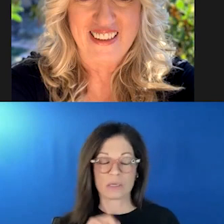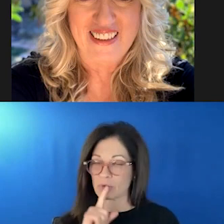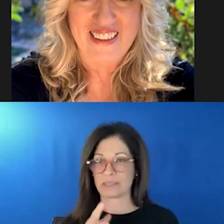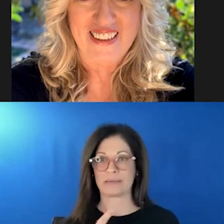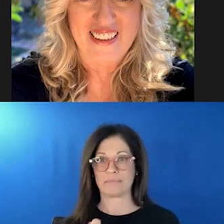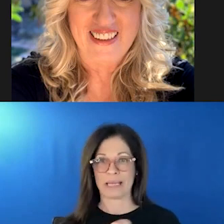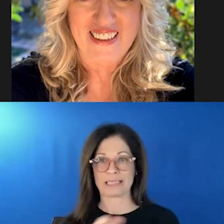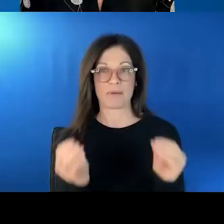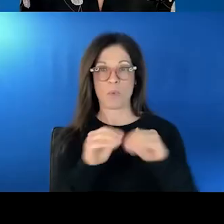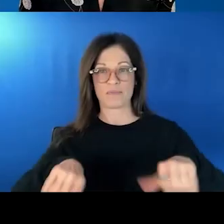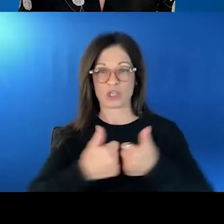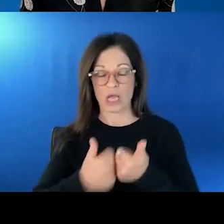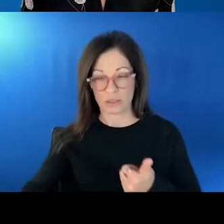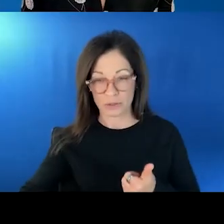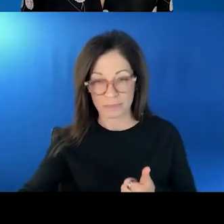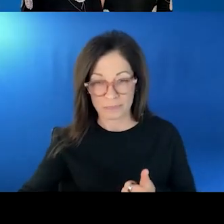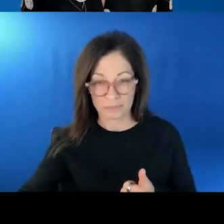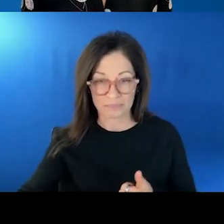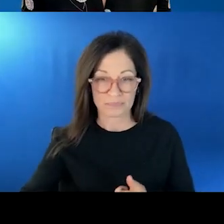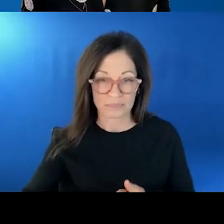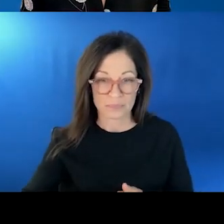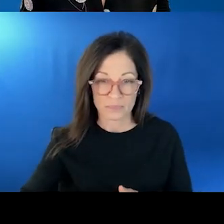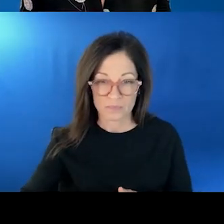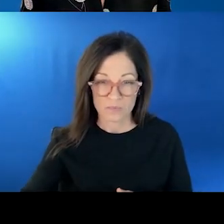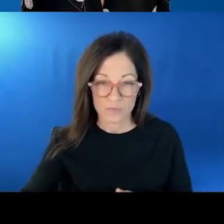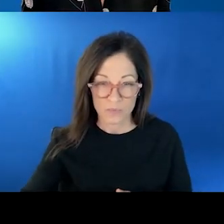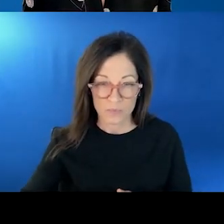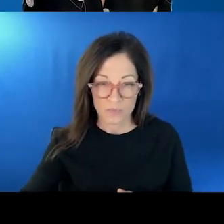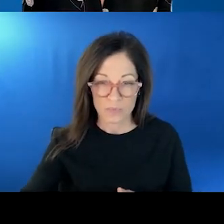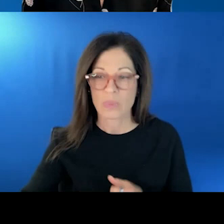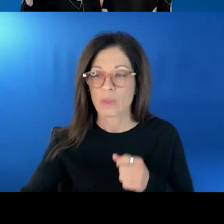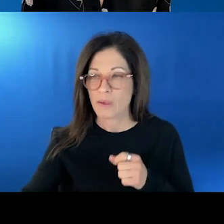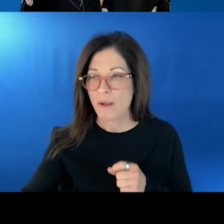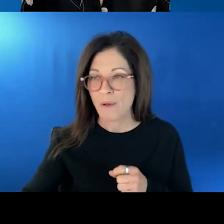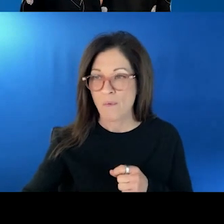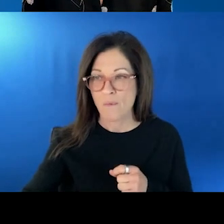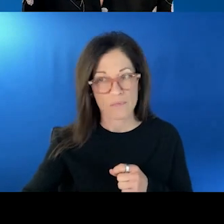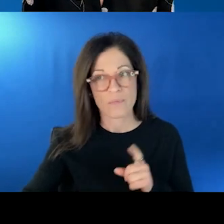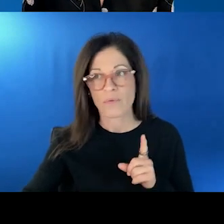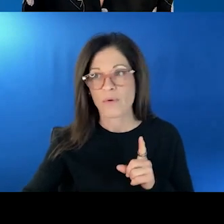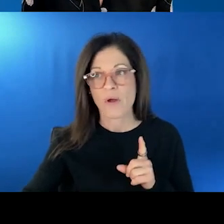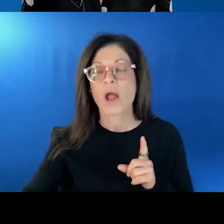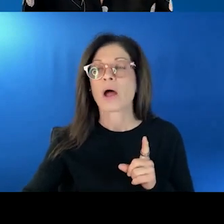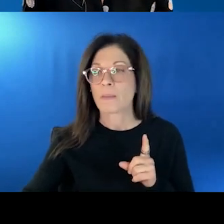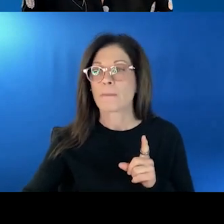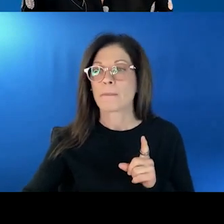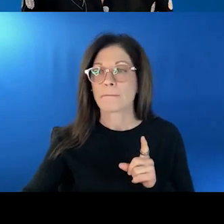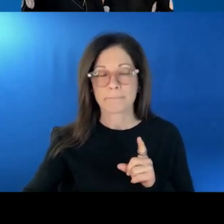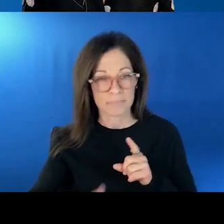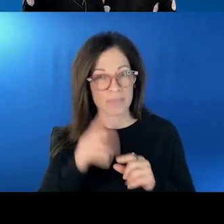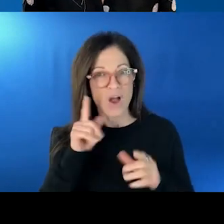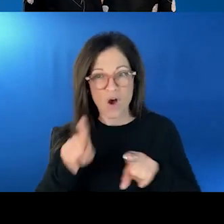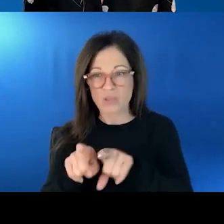amongst really giving individuals access to supports and services. And this is exacerbated for individuals who might also have a co-occurring mental health